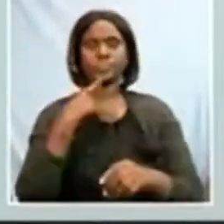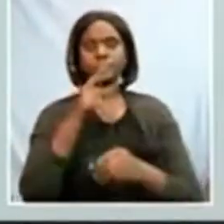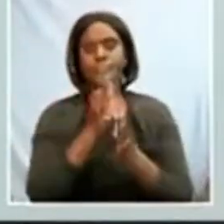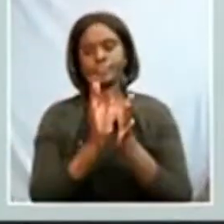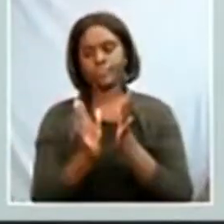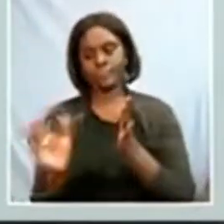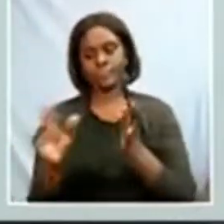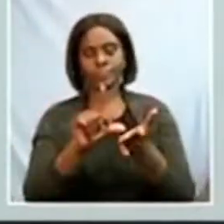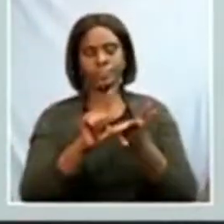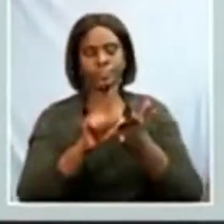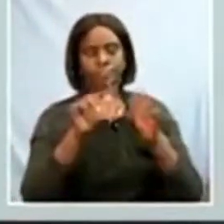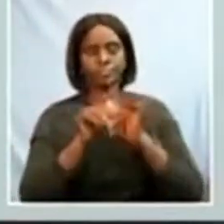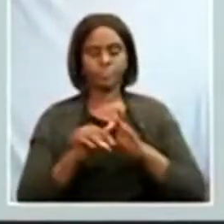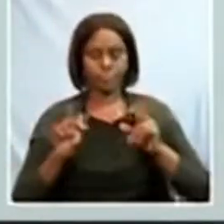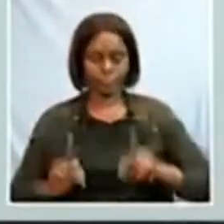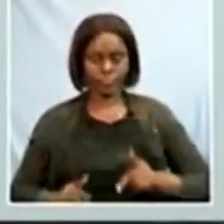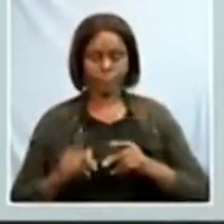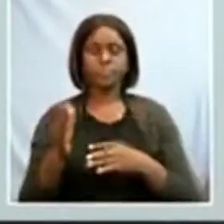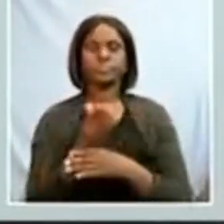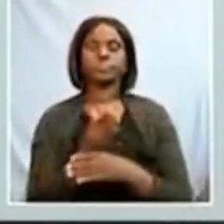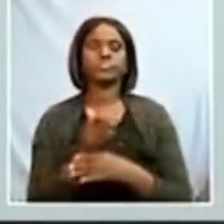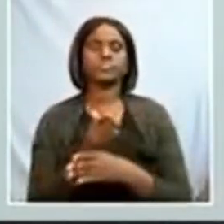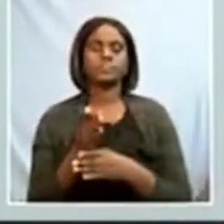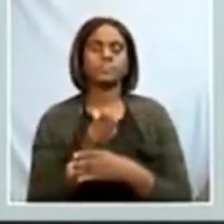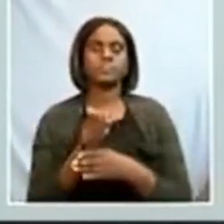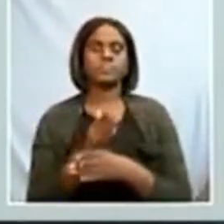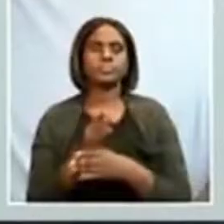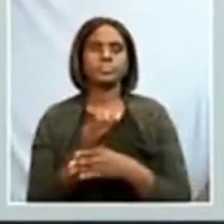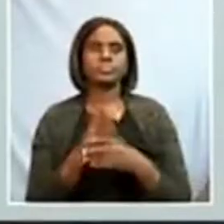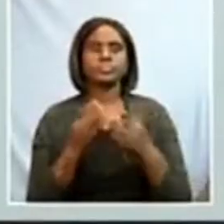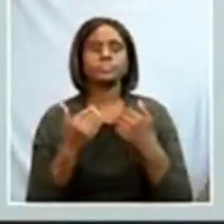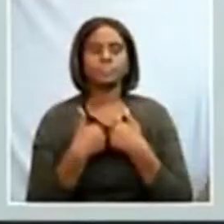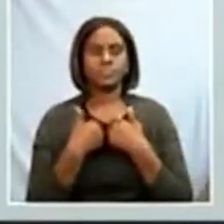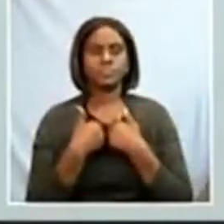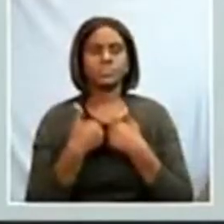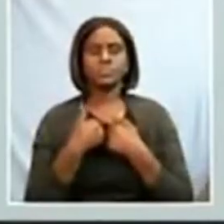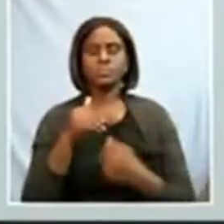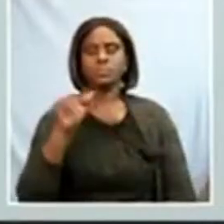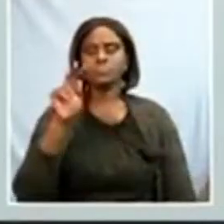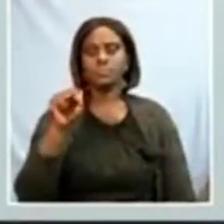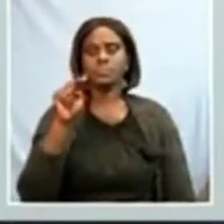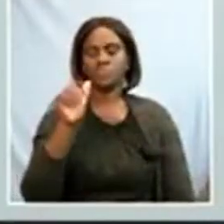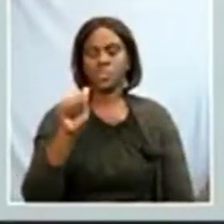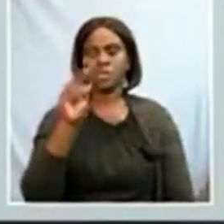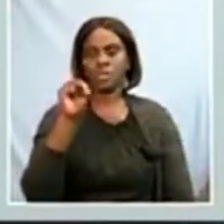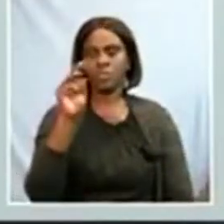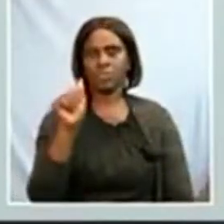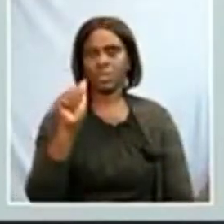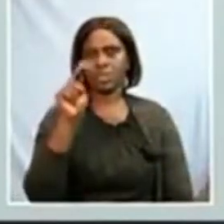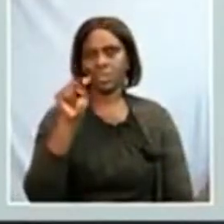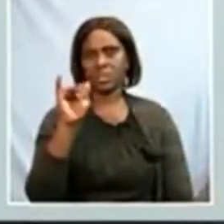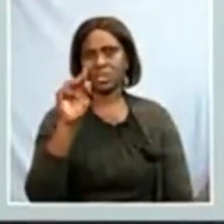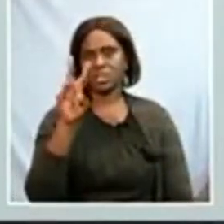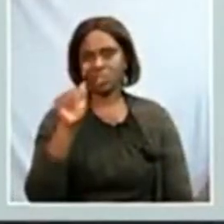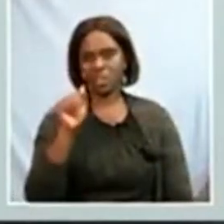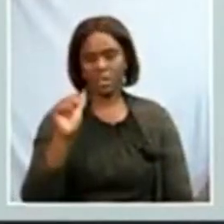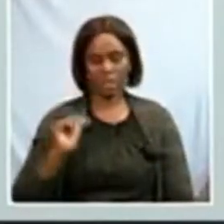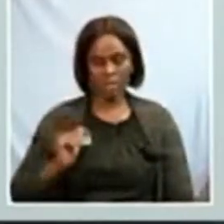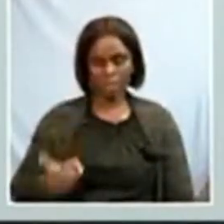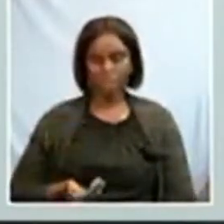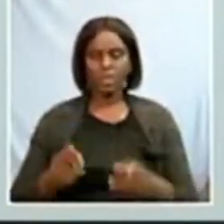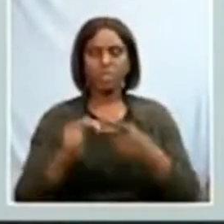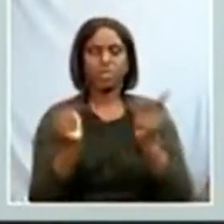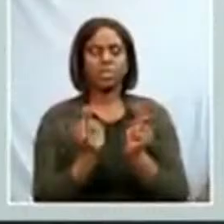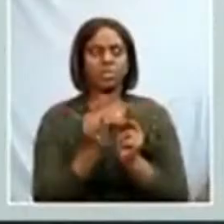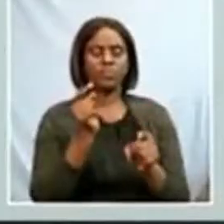the loans into personal business. We have Ngananiwa Women's Group